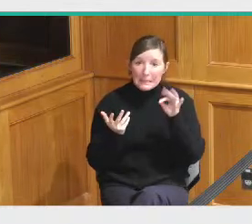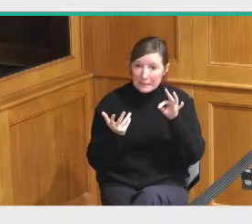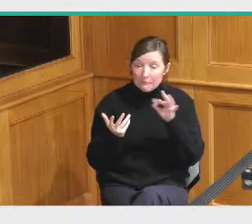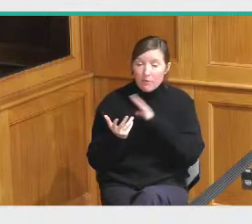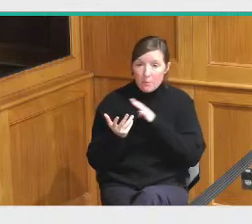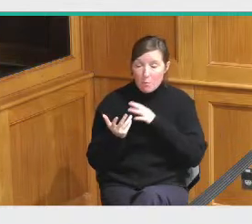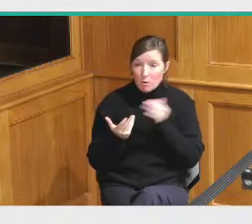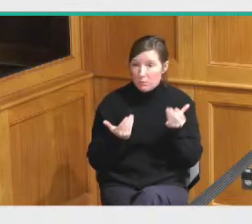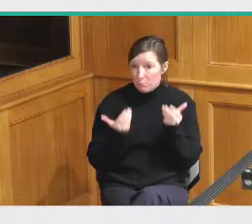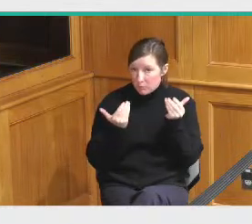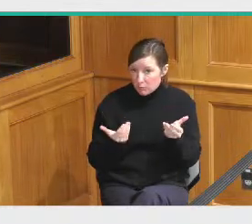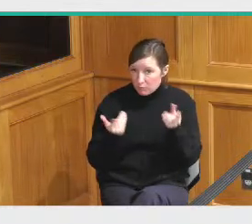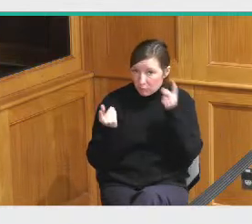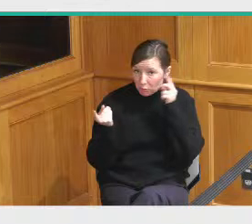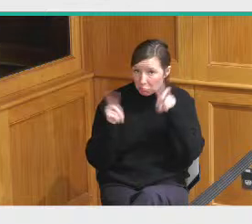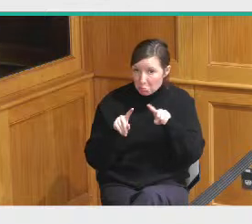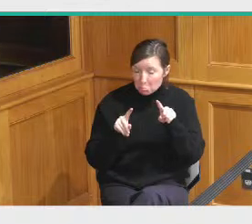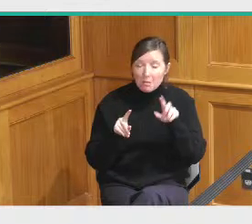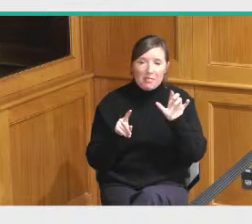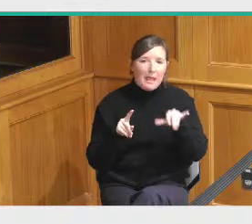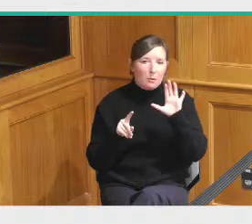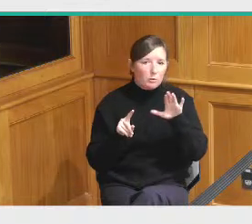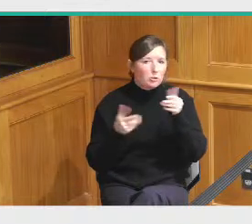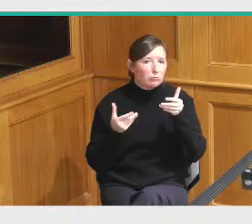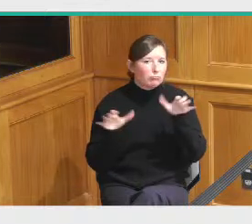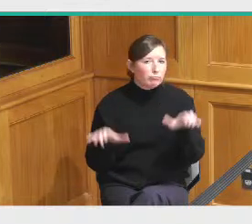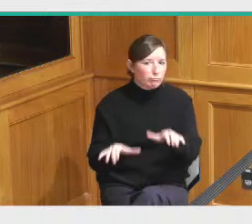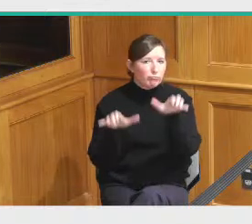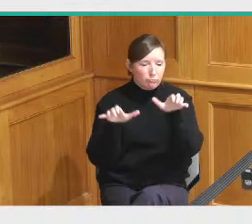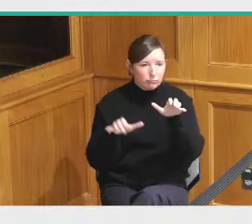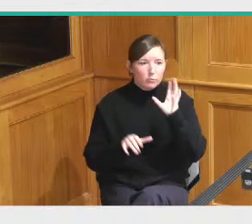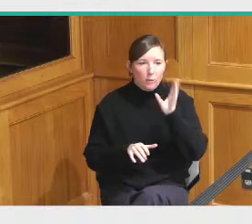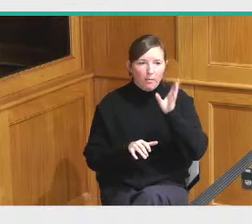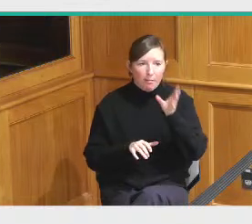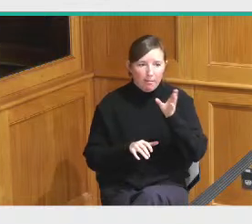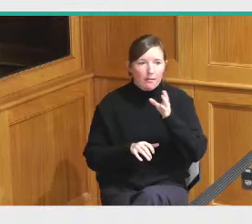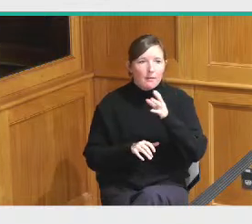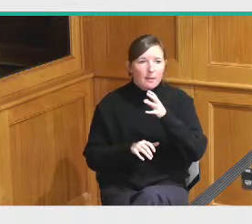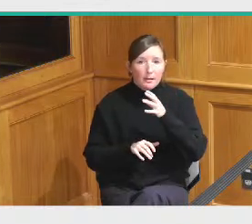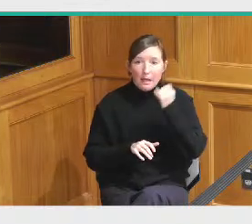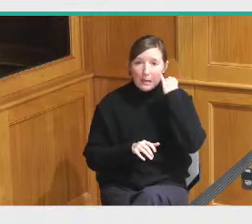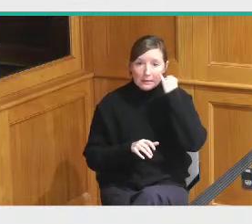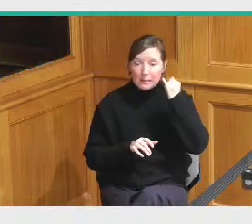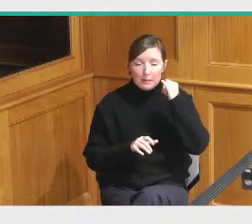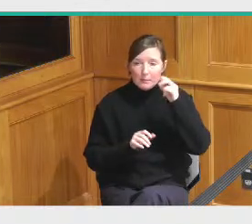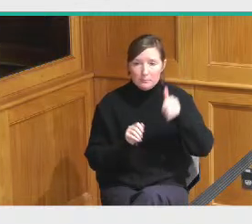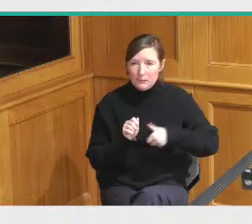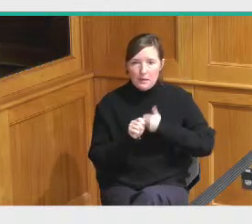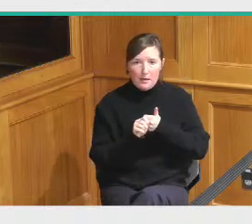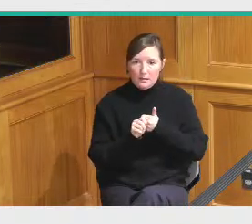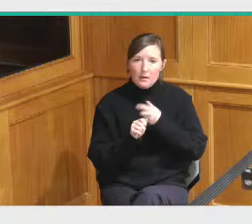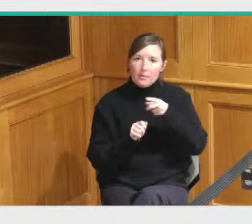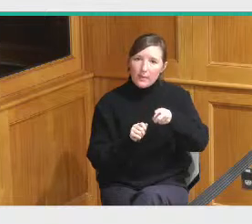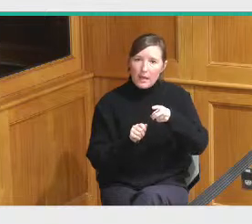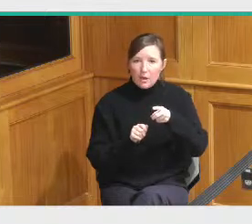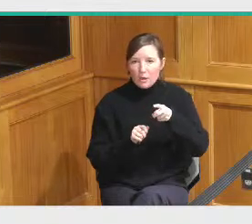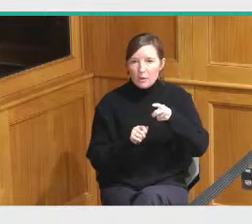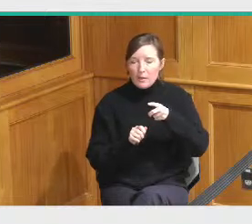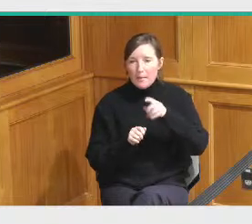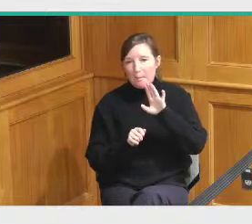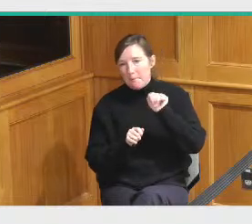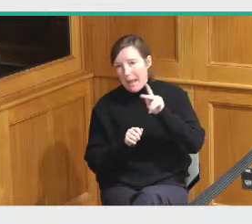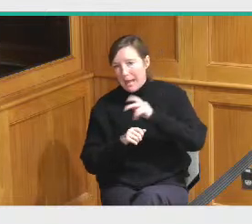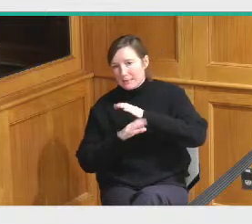with these agreements, that would be executed as well, with the idea that, again, that is there for backstopping and